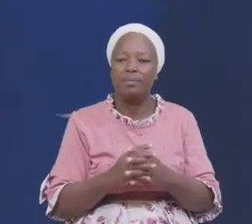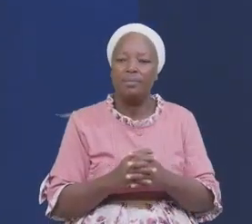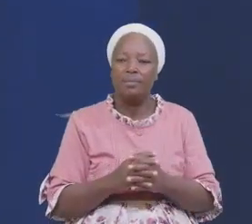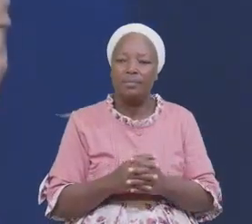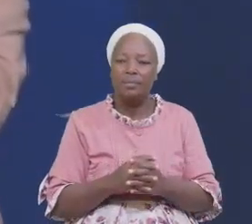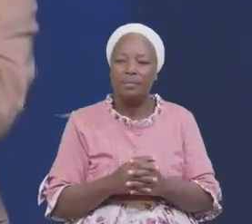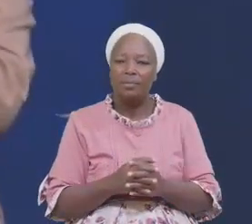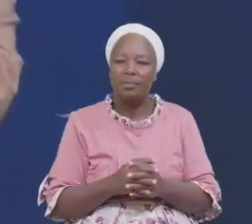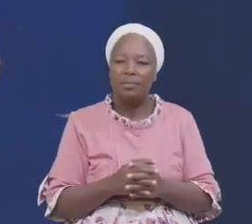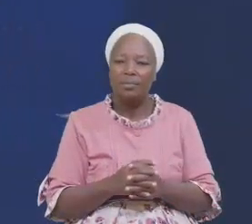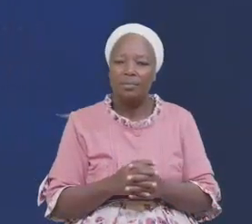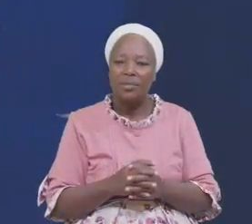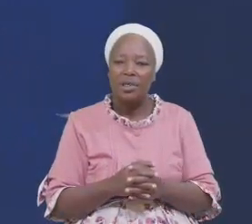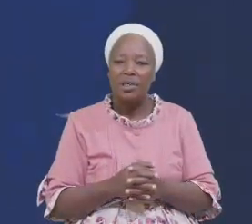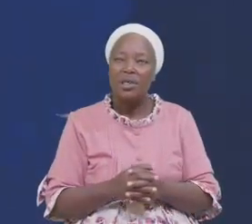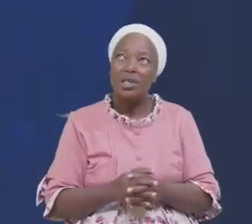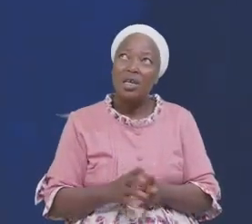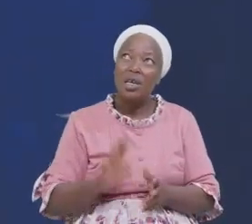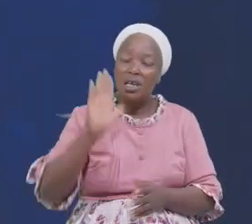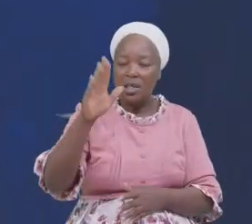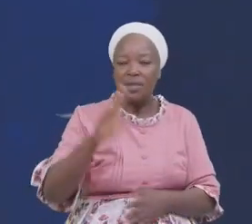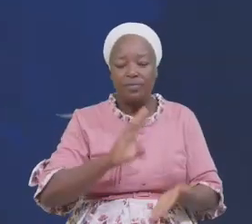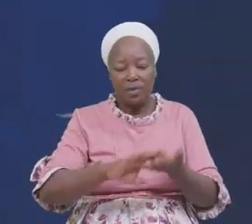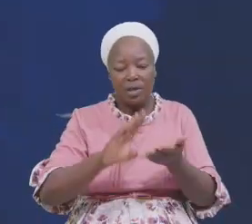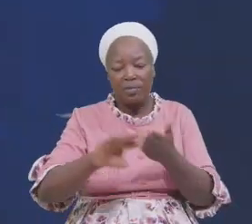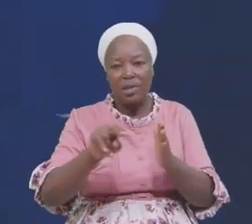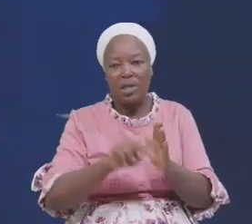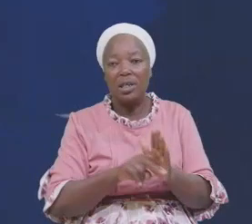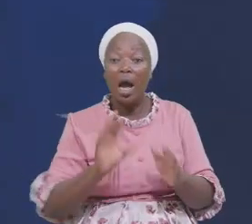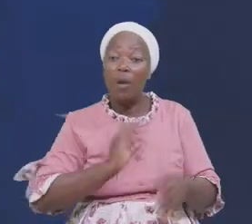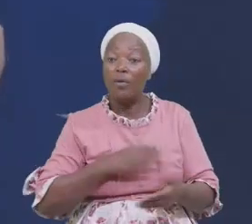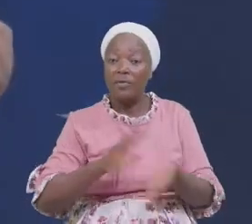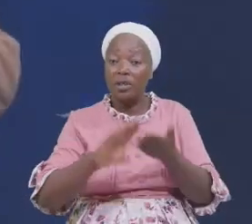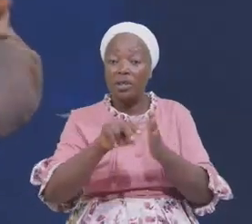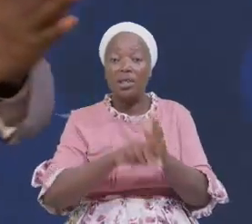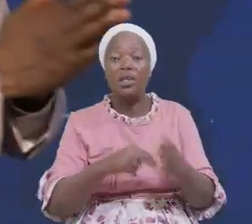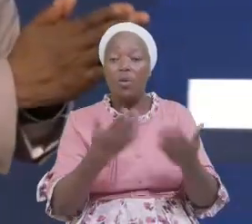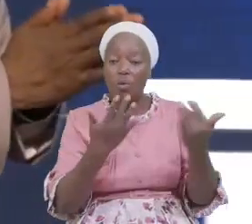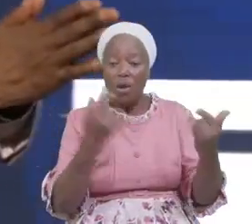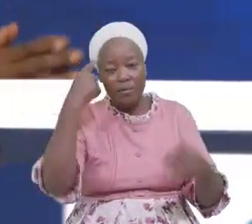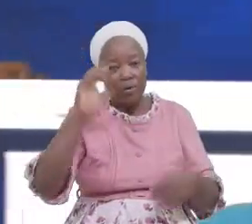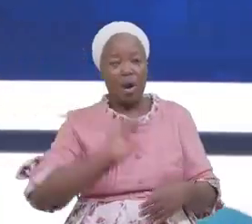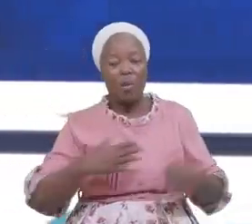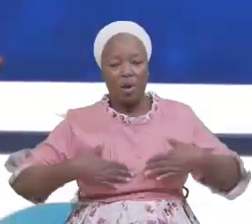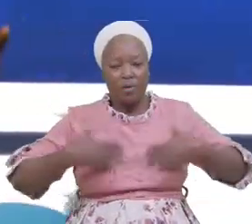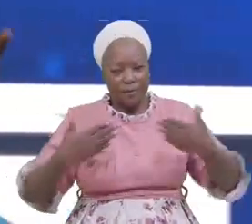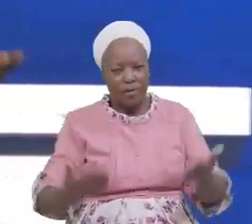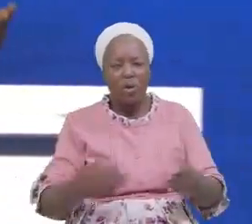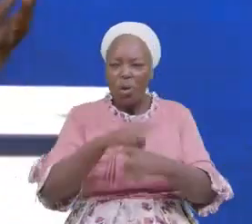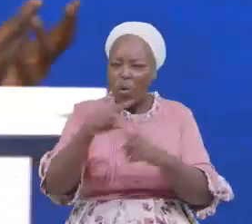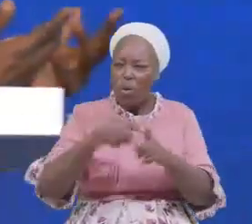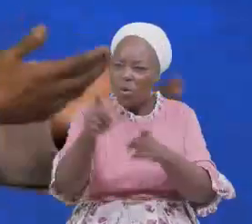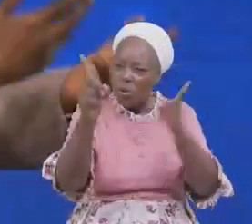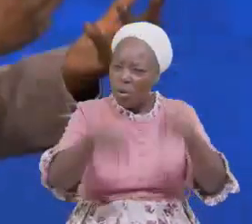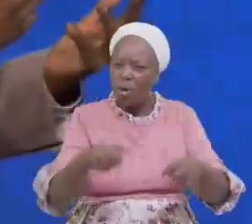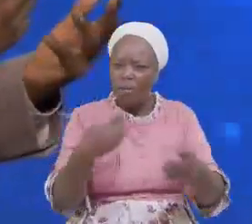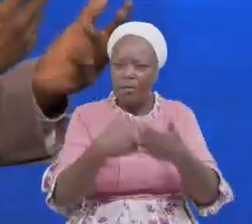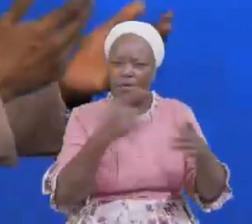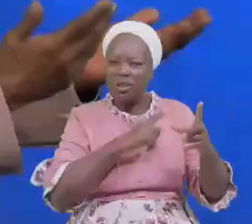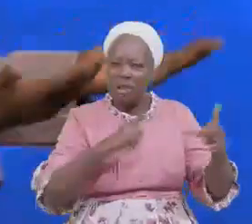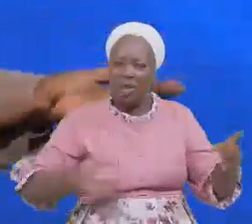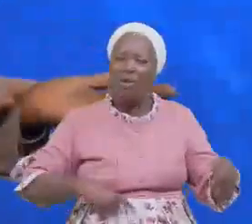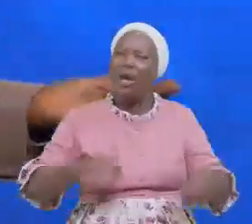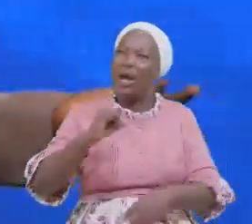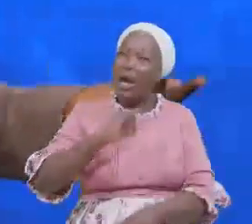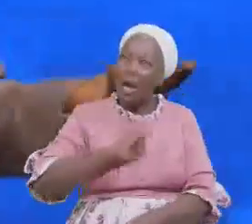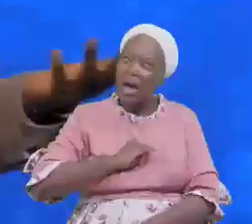Our forgiveness waits for our confession. When you come before the Lord, I am